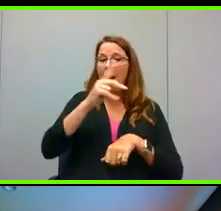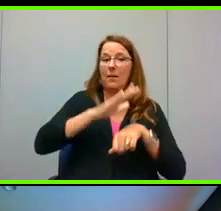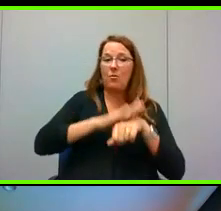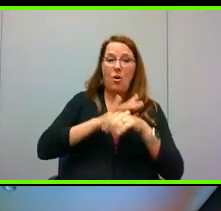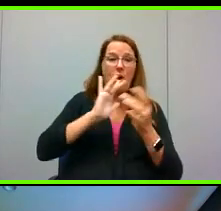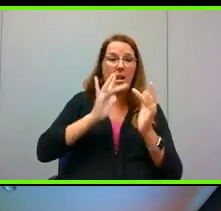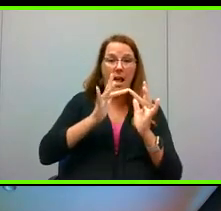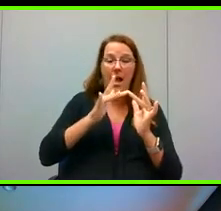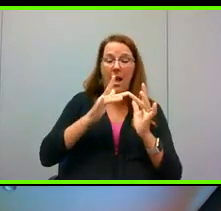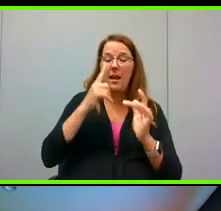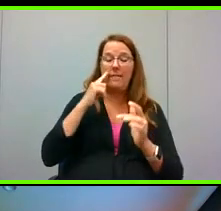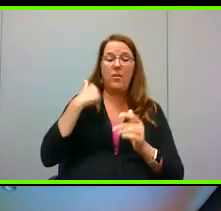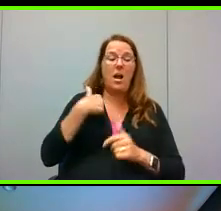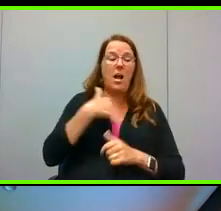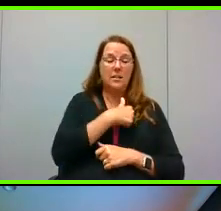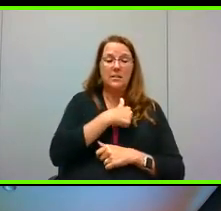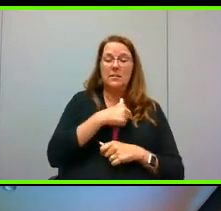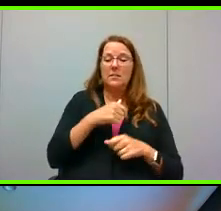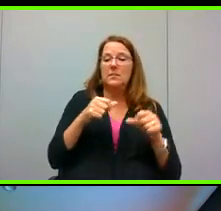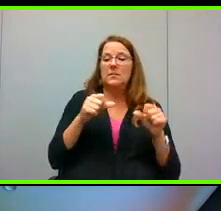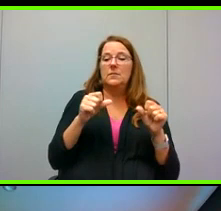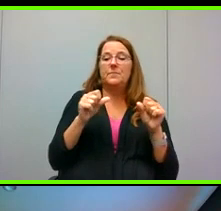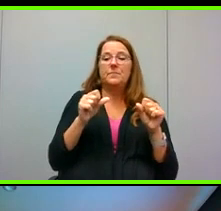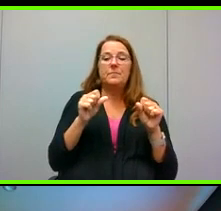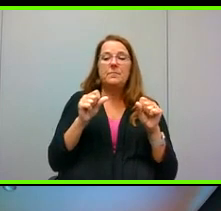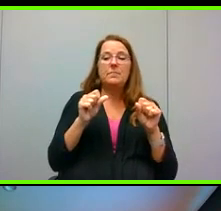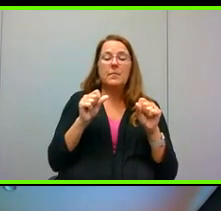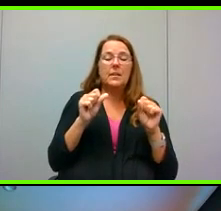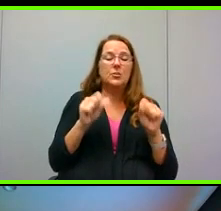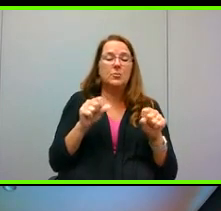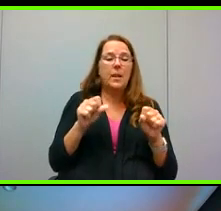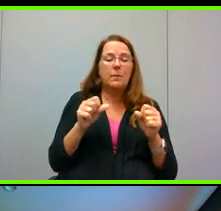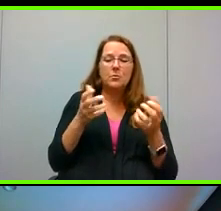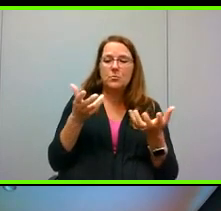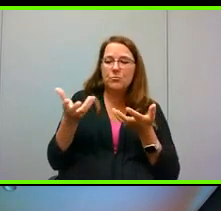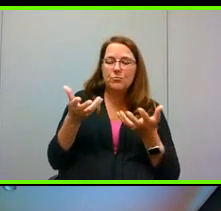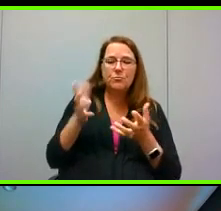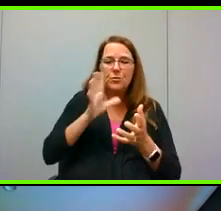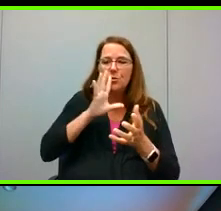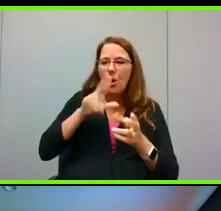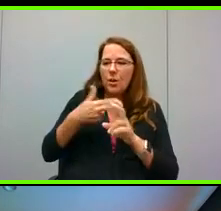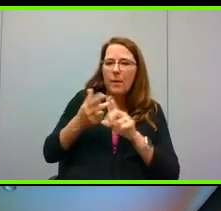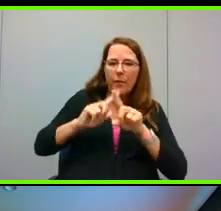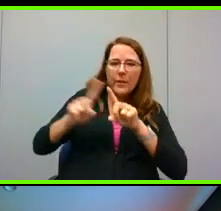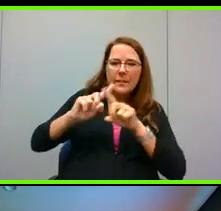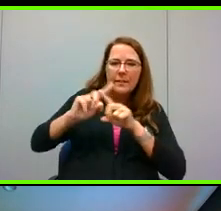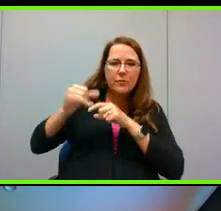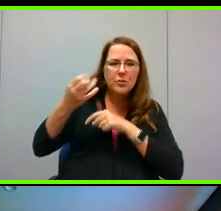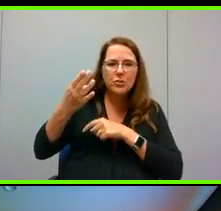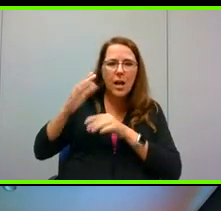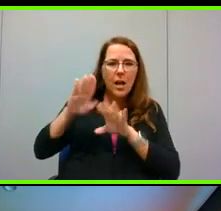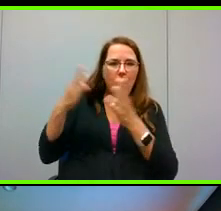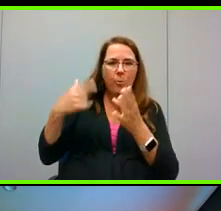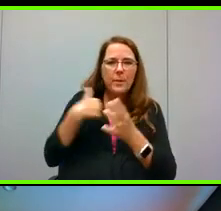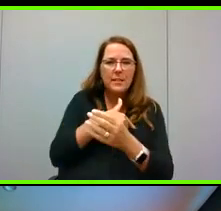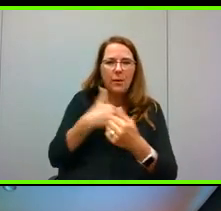us to be able to just talk about the different job openings that we have